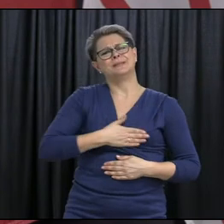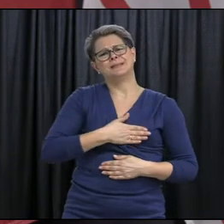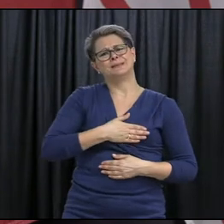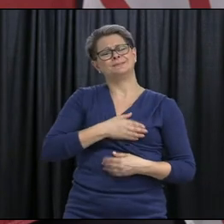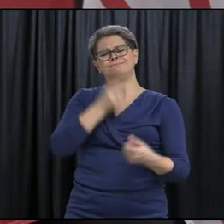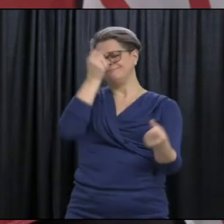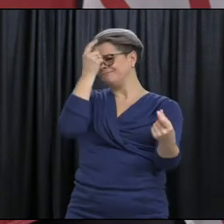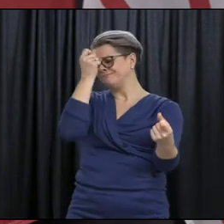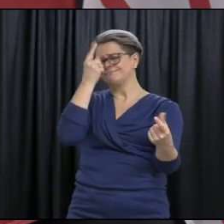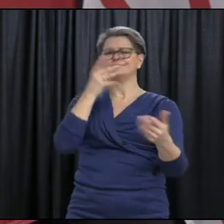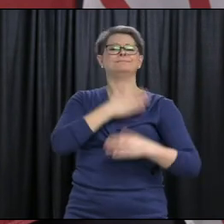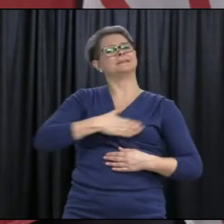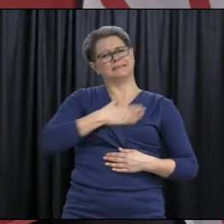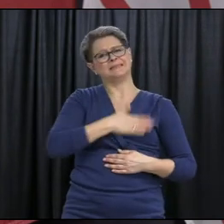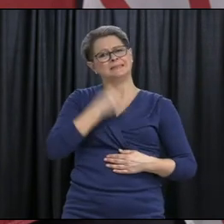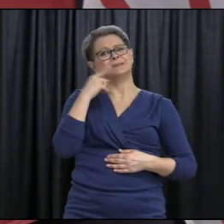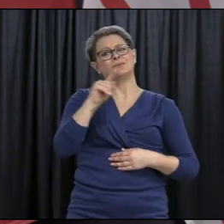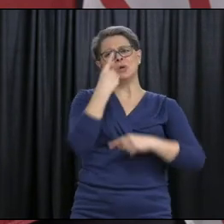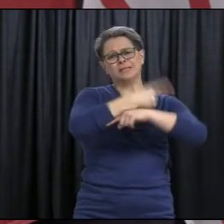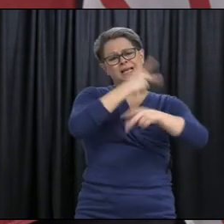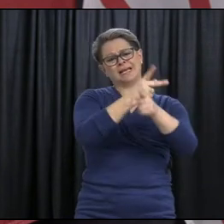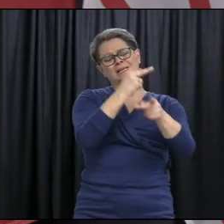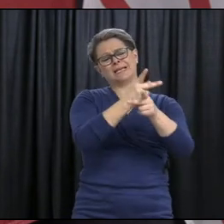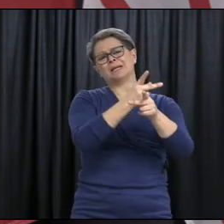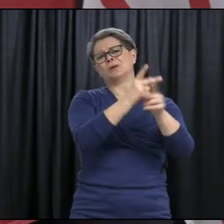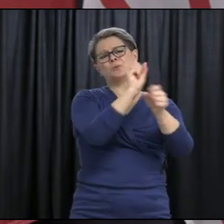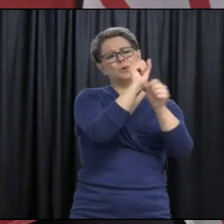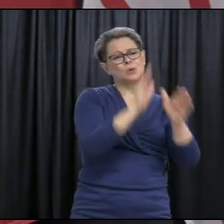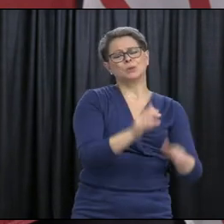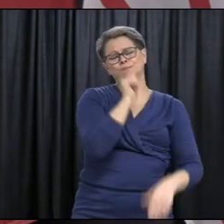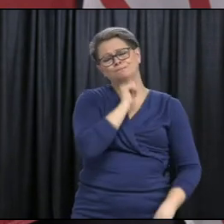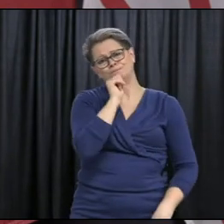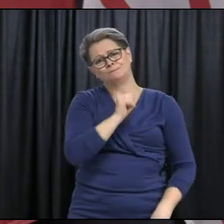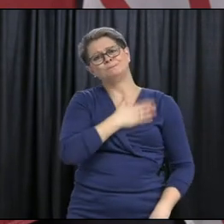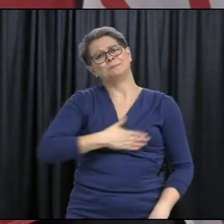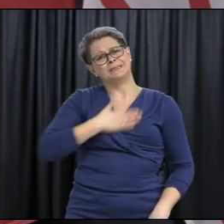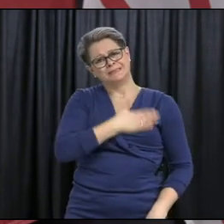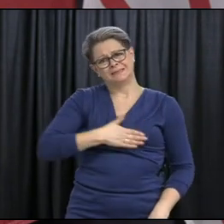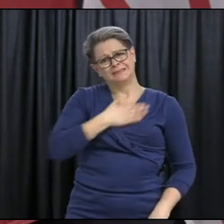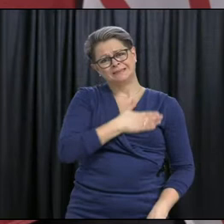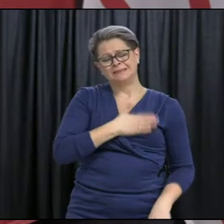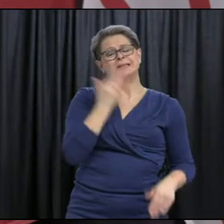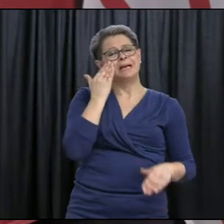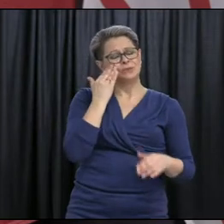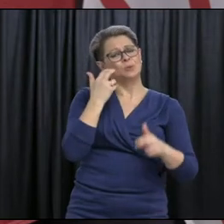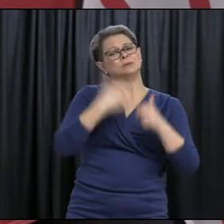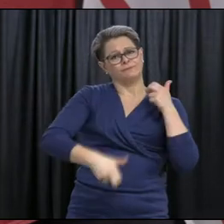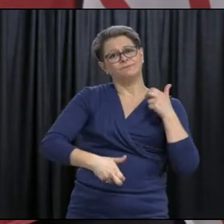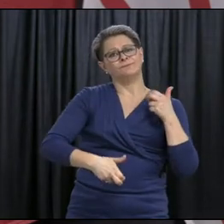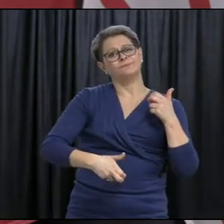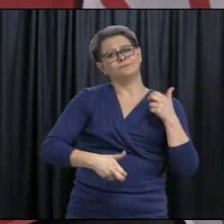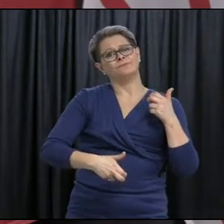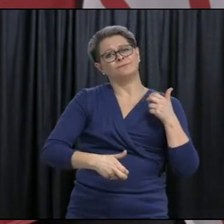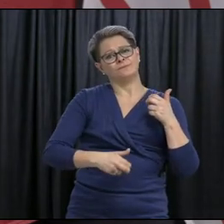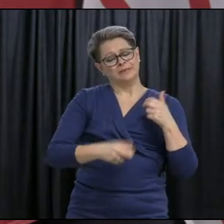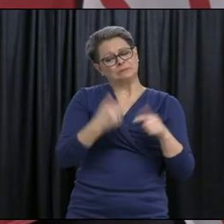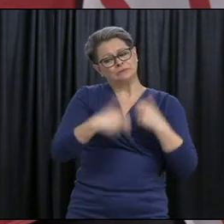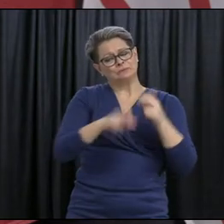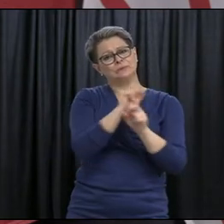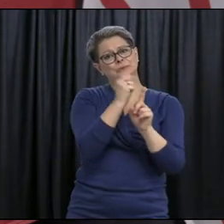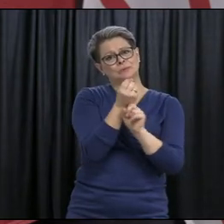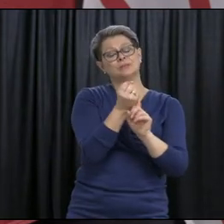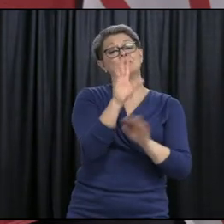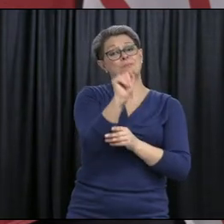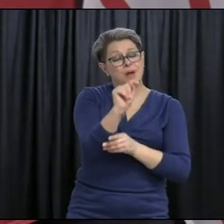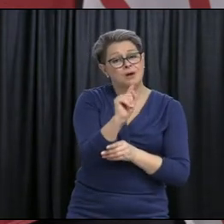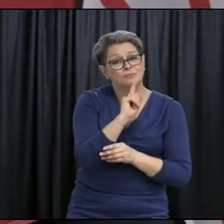for childcare operators in the event that they have to turn you away in this situation. It is for the safety of